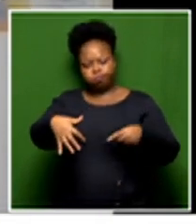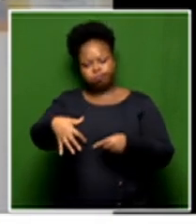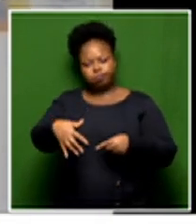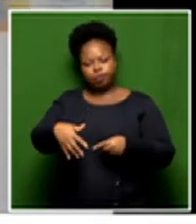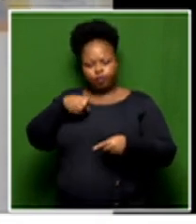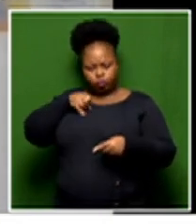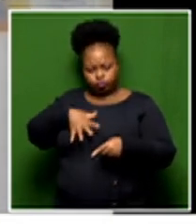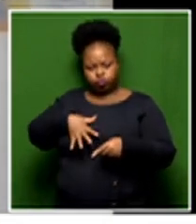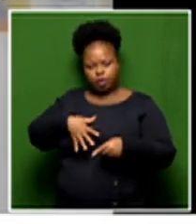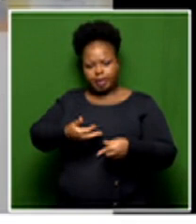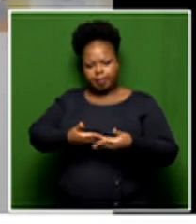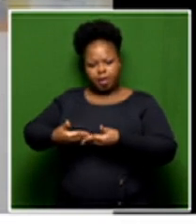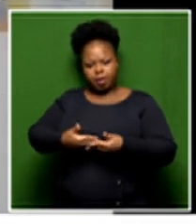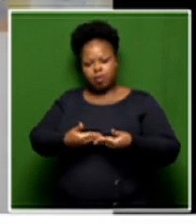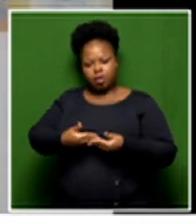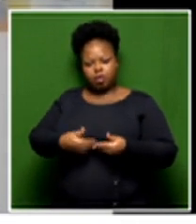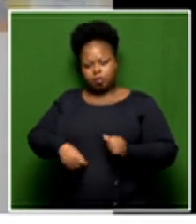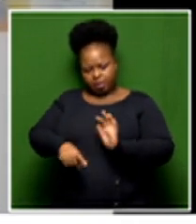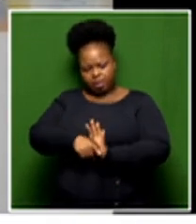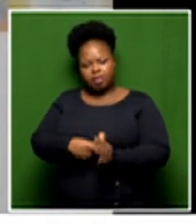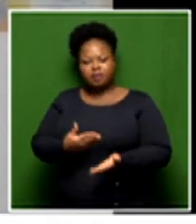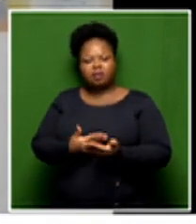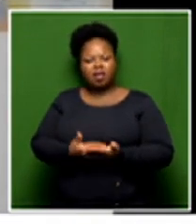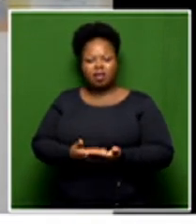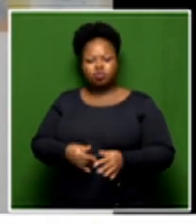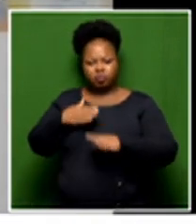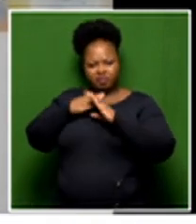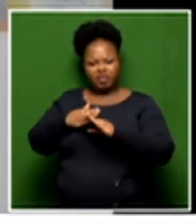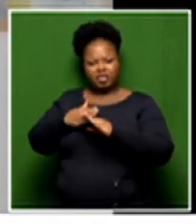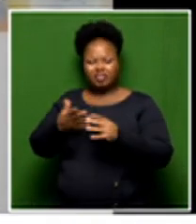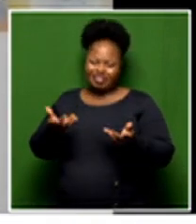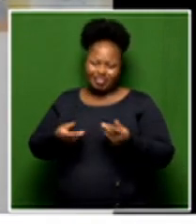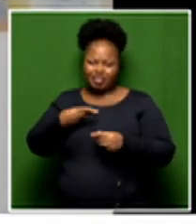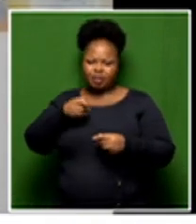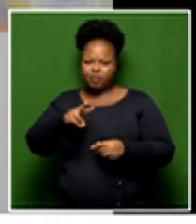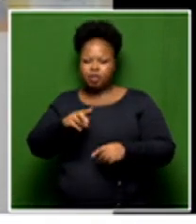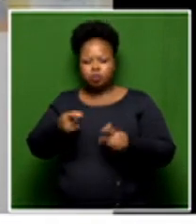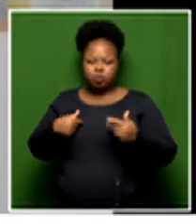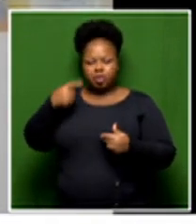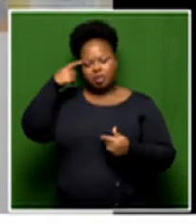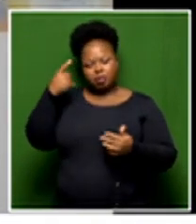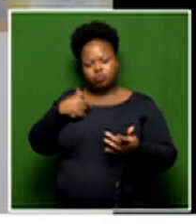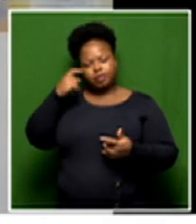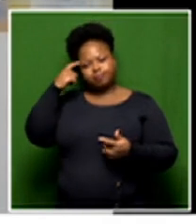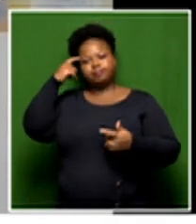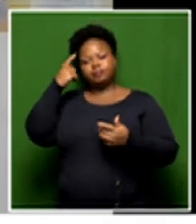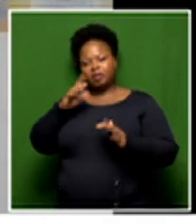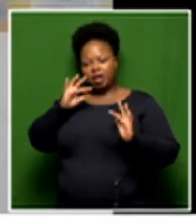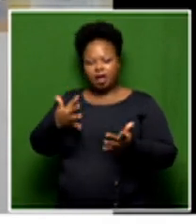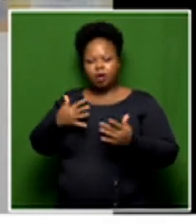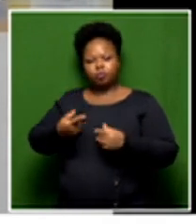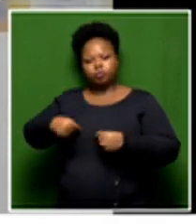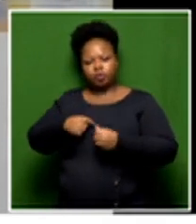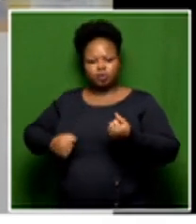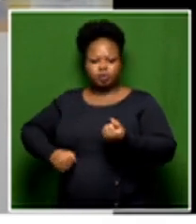prevent transmission from mother to baby. So that's what I would say. It's more a matter of how do we support